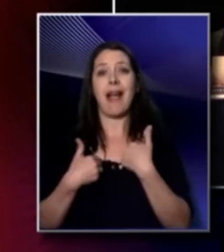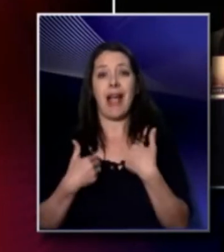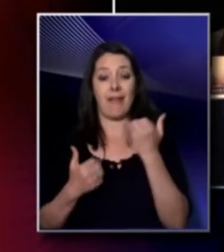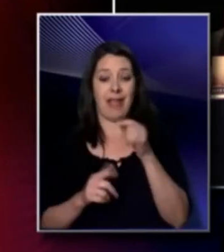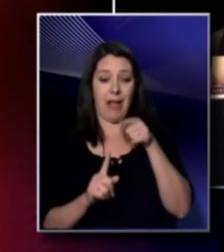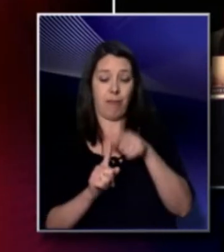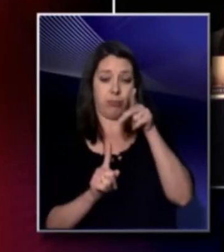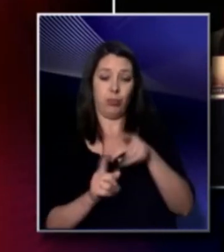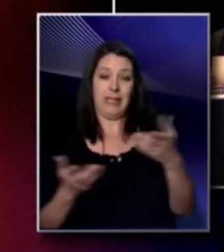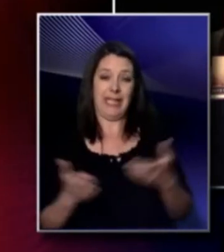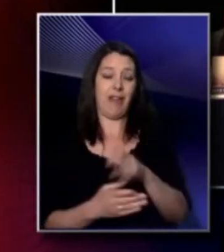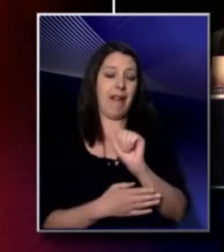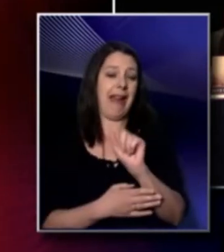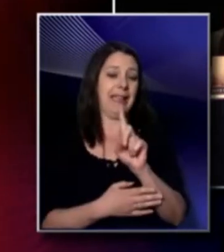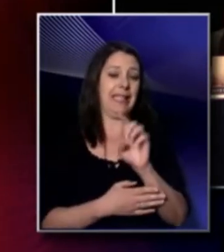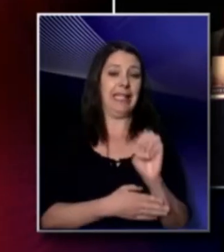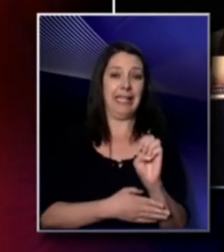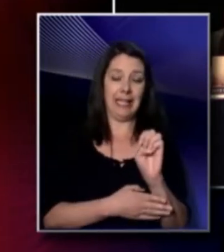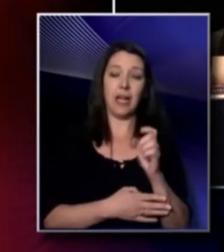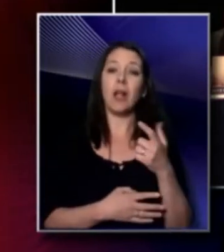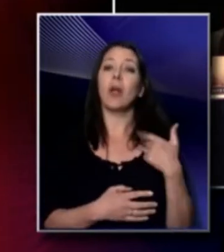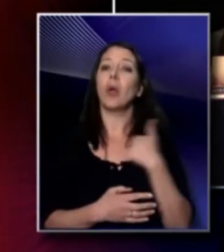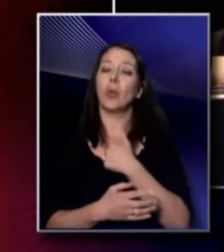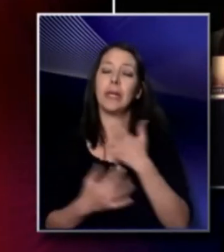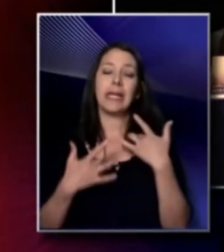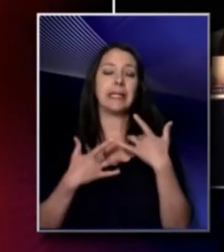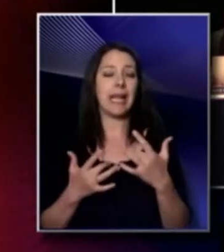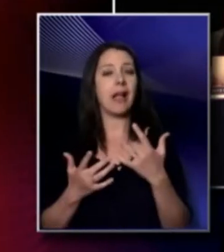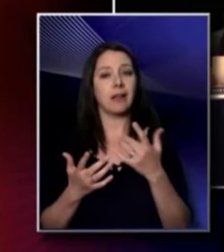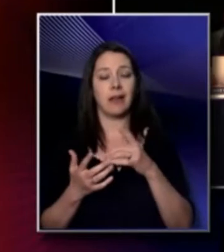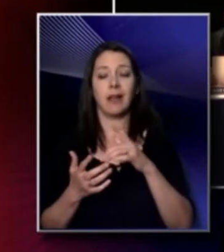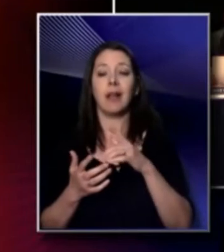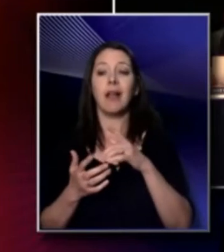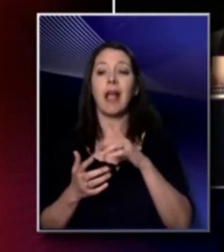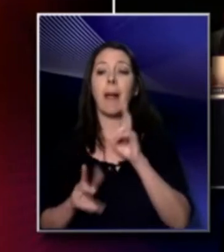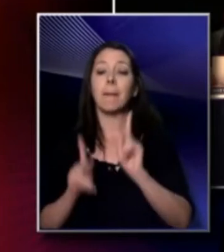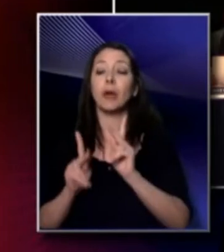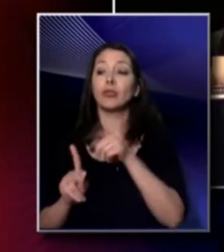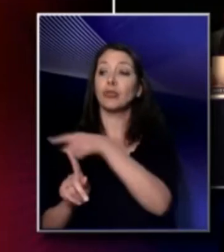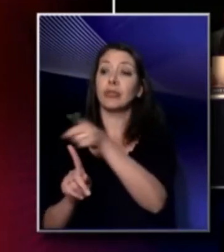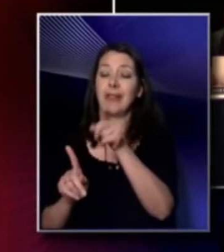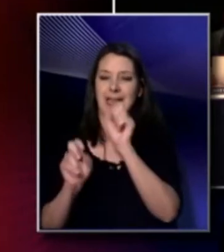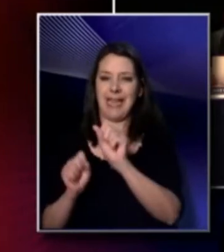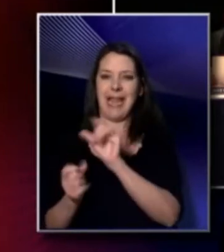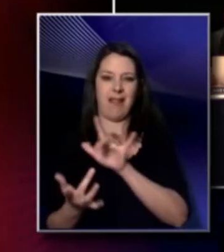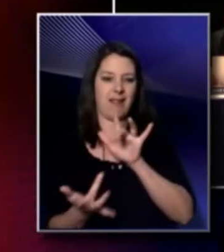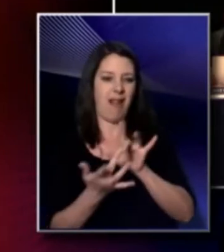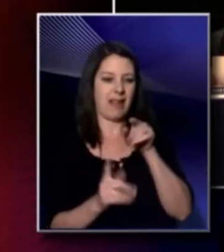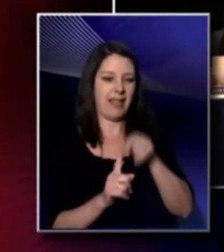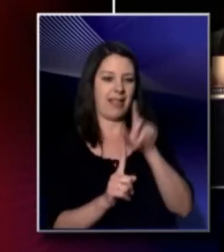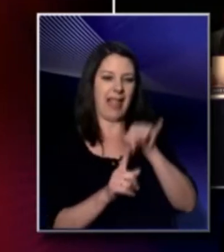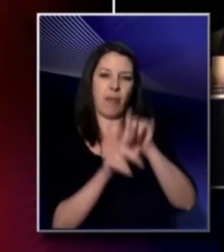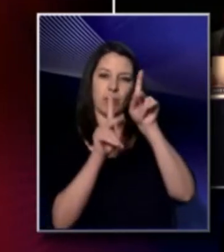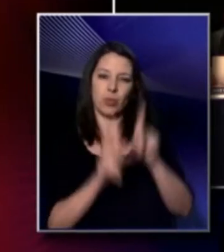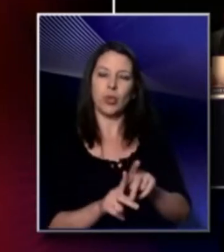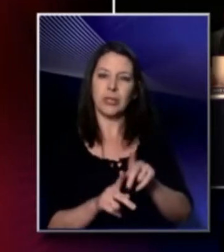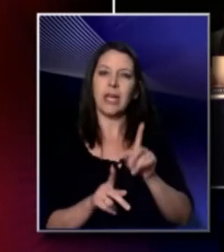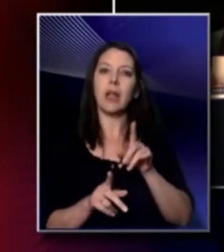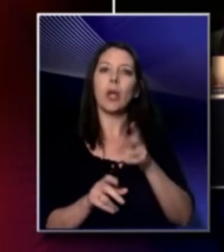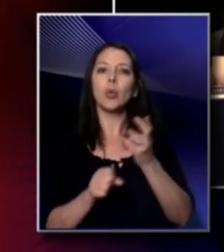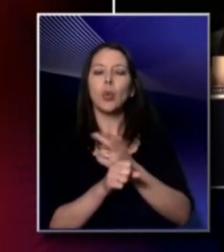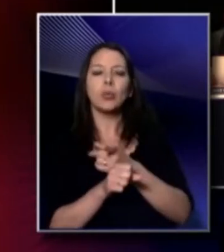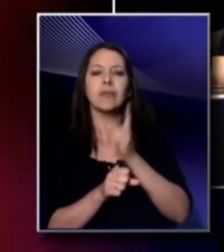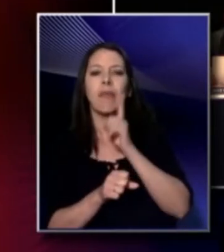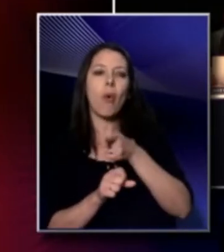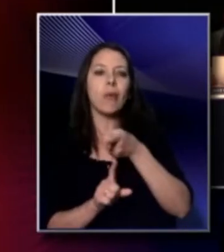ADE, and we find oftentimes just that people have a point of contact and can get accurate information,